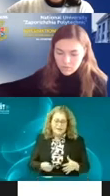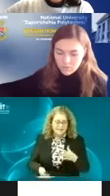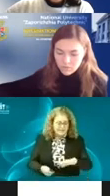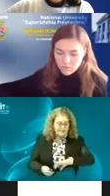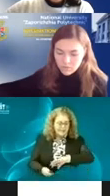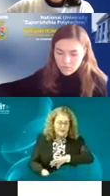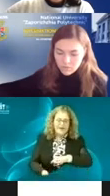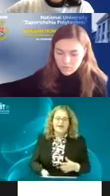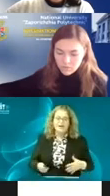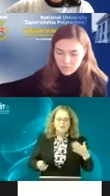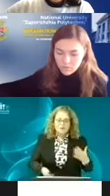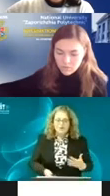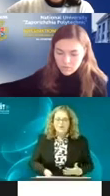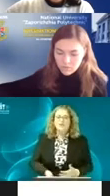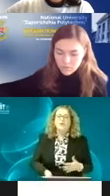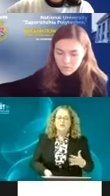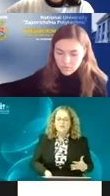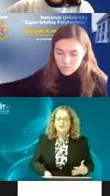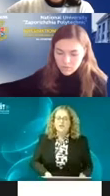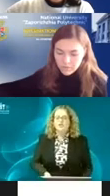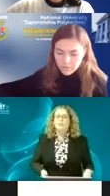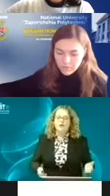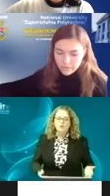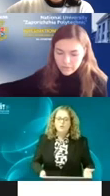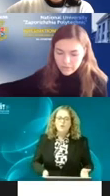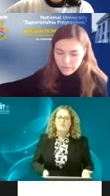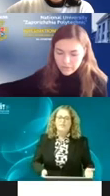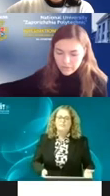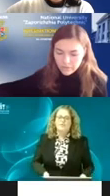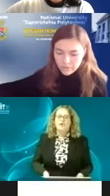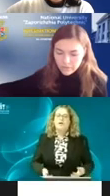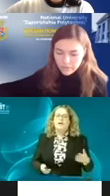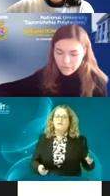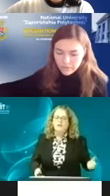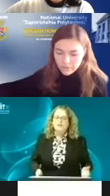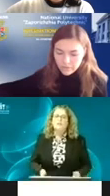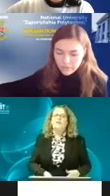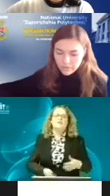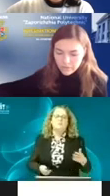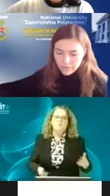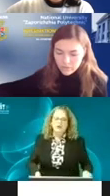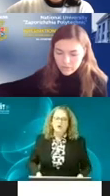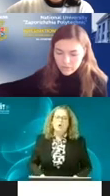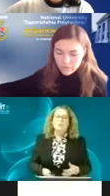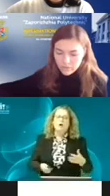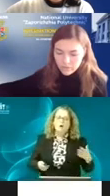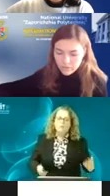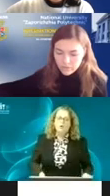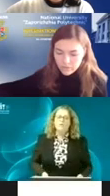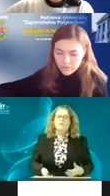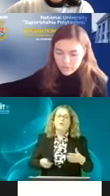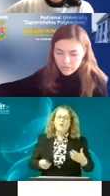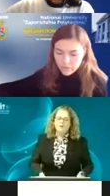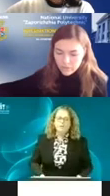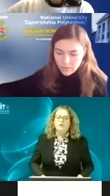I see time is flying. So I will continue. Infrastructure, where do we find speech? Internet of Things, smart home,